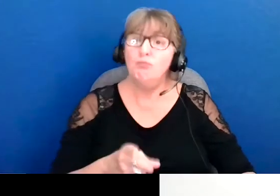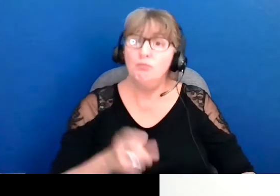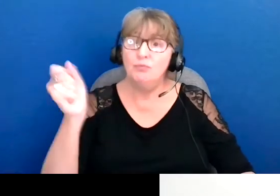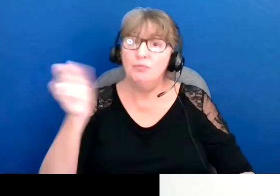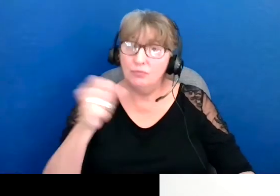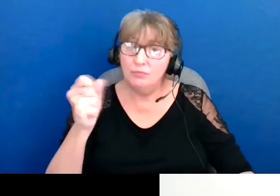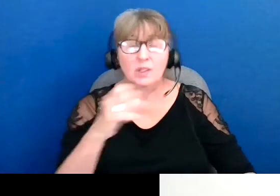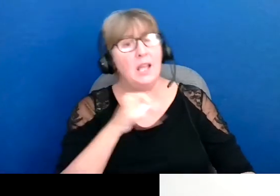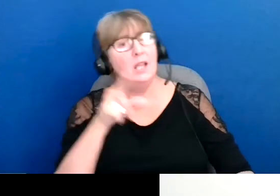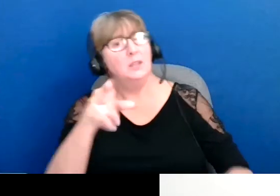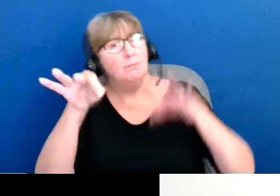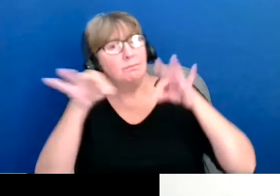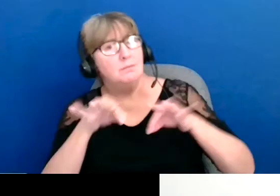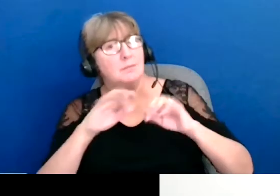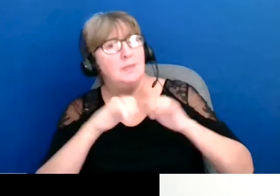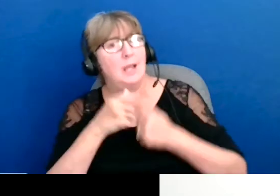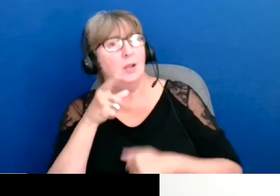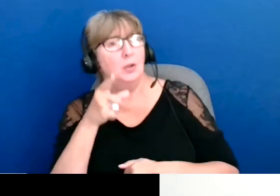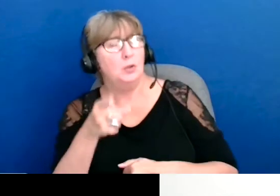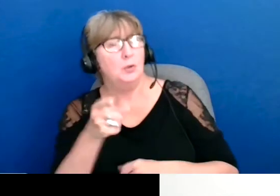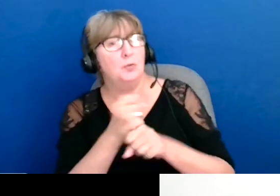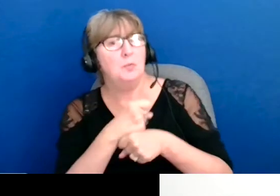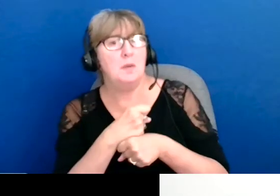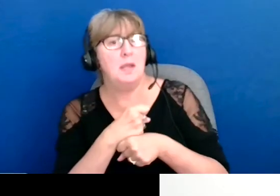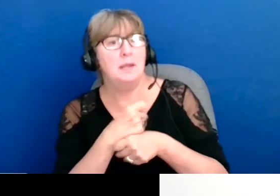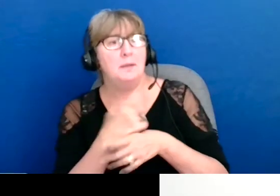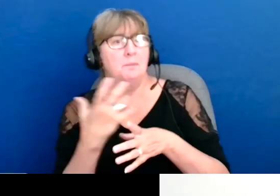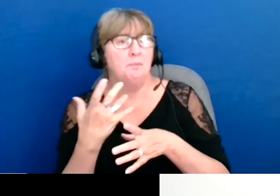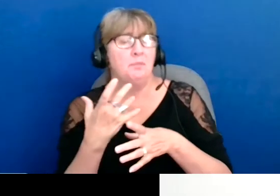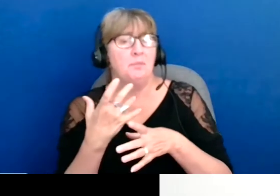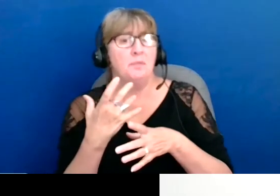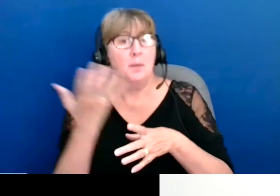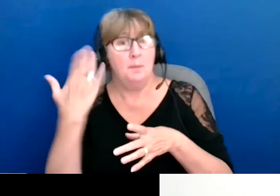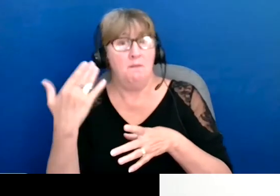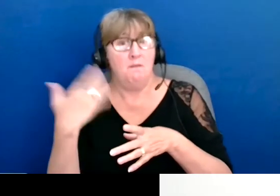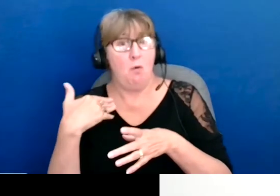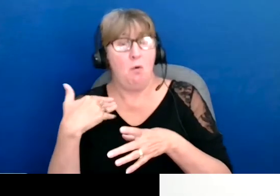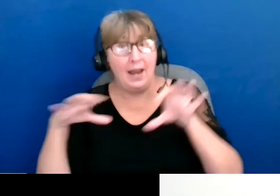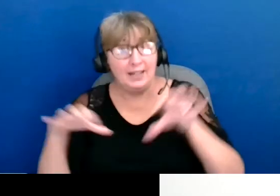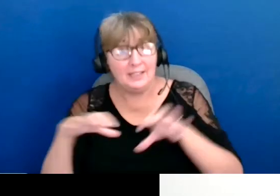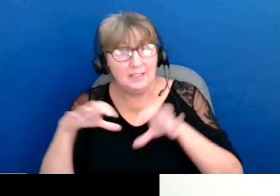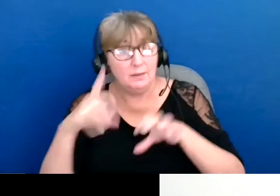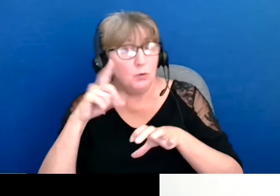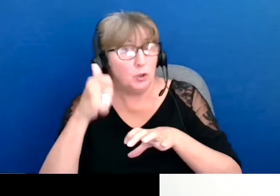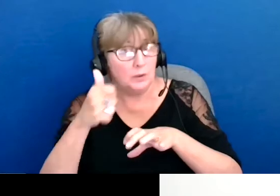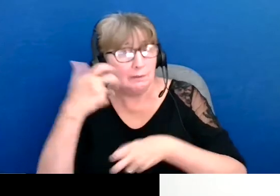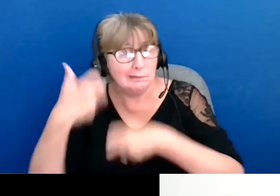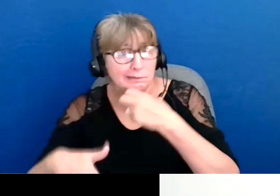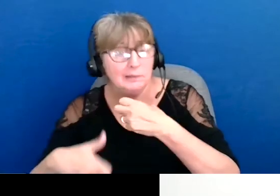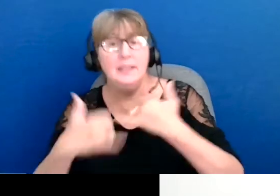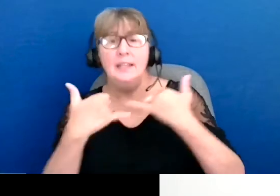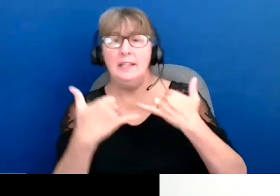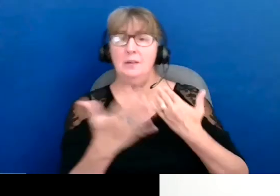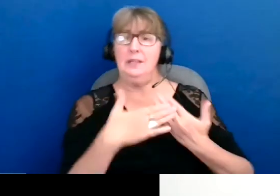talk a lot about how you've made traditionally difficult activities more accessible for yourself. You're a great salsa dancer and you enjoy